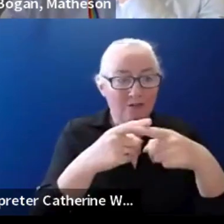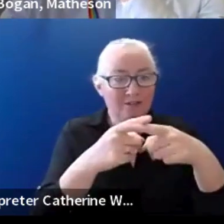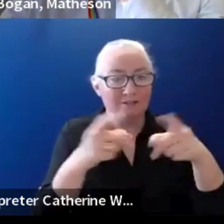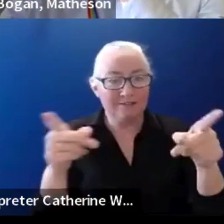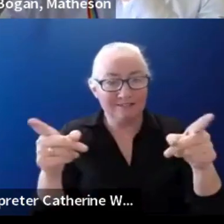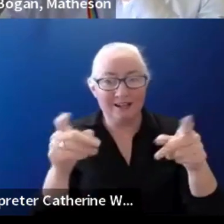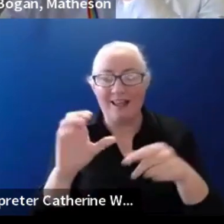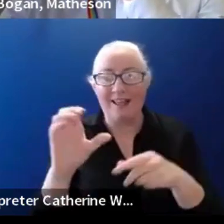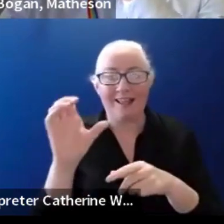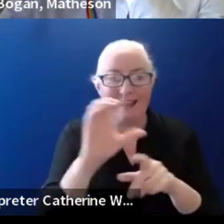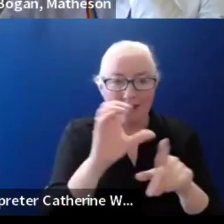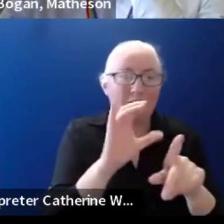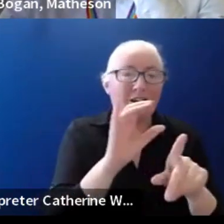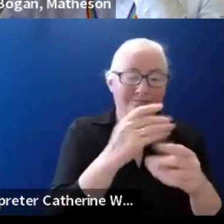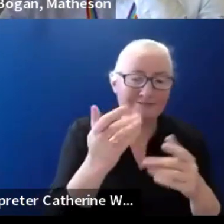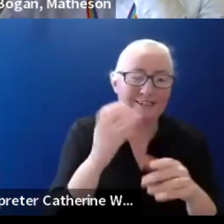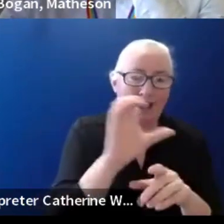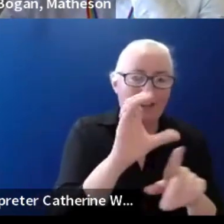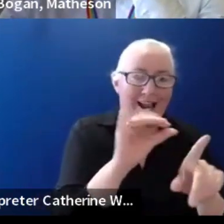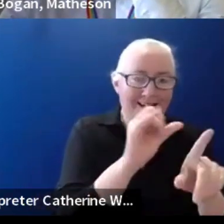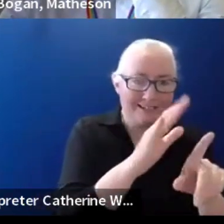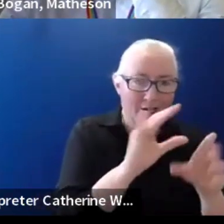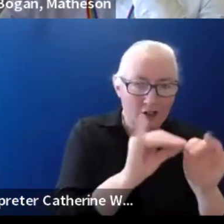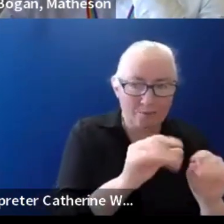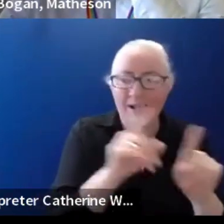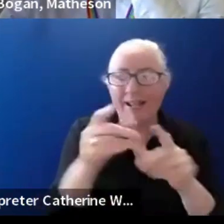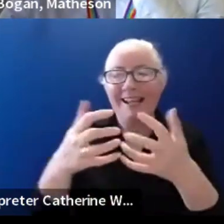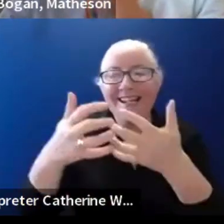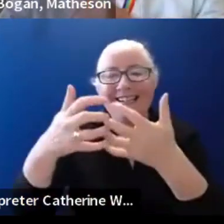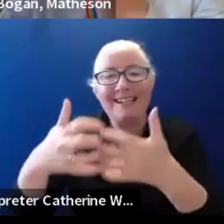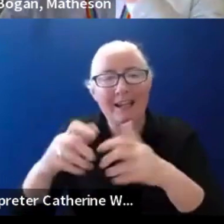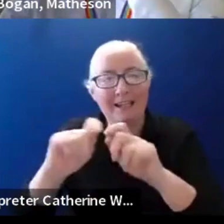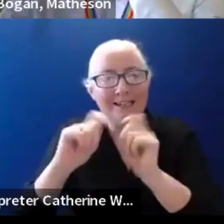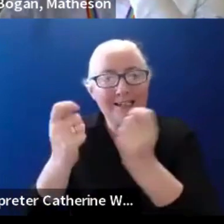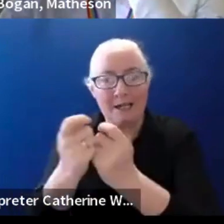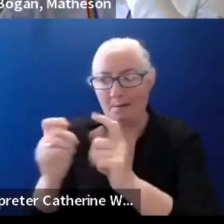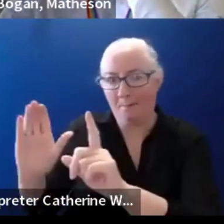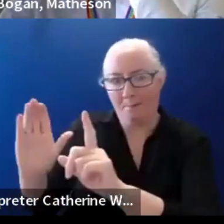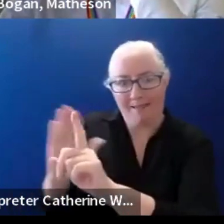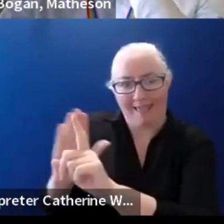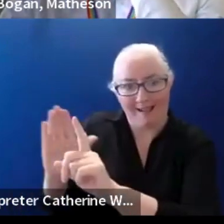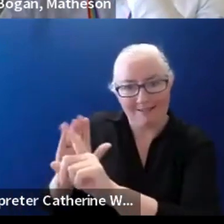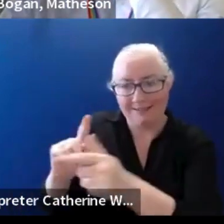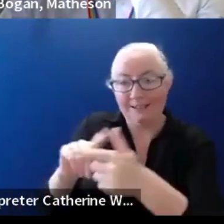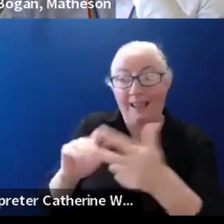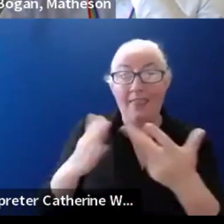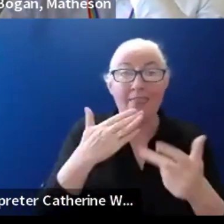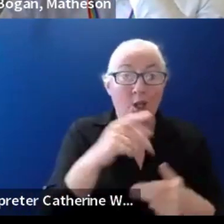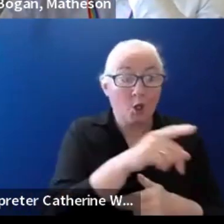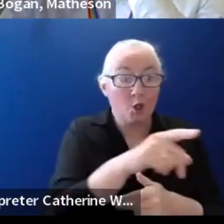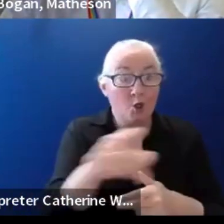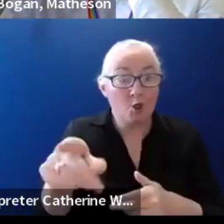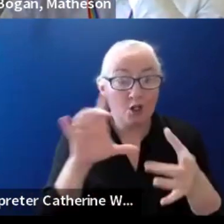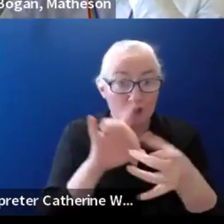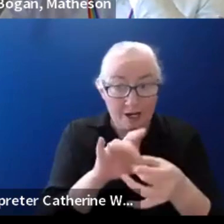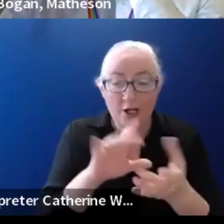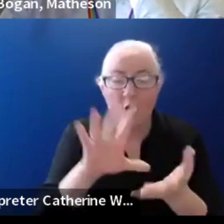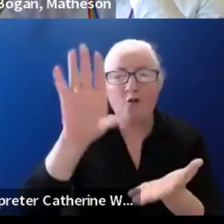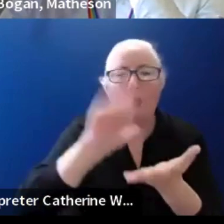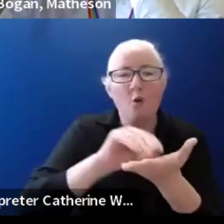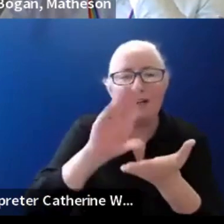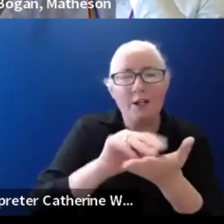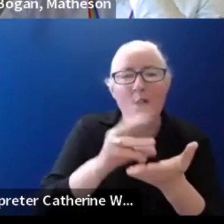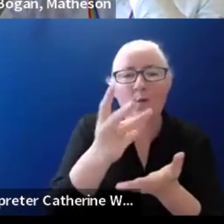Thank you to Catherine, our ISL interpreter. Thank you to the tech team behind the scenes. And thank you for joining us. The recording will be